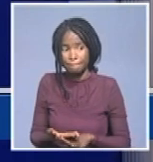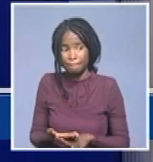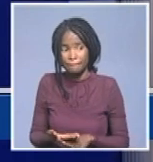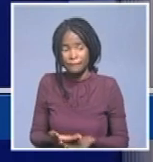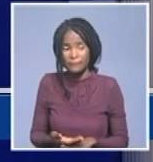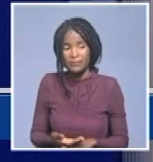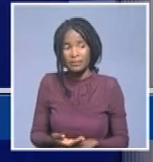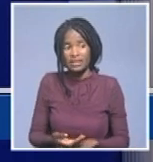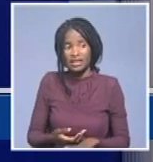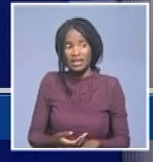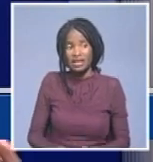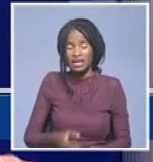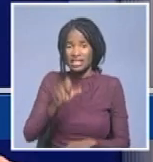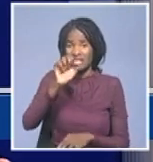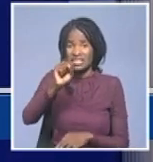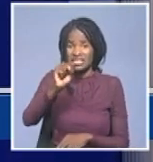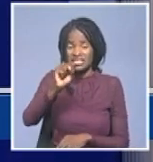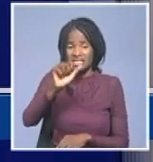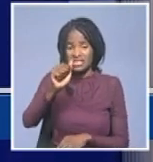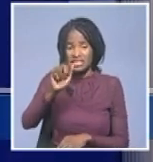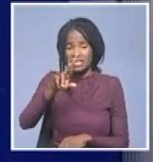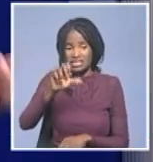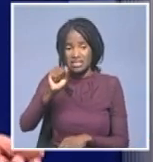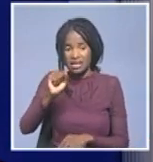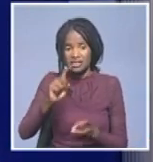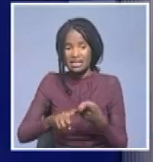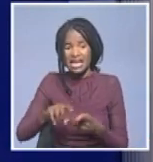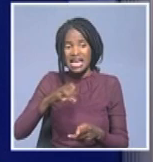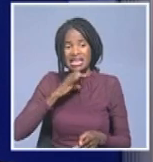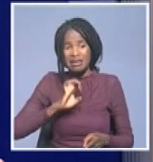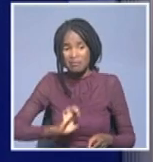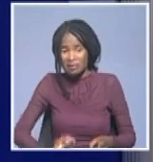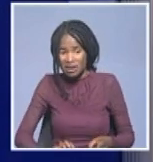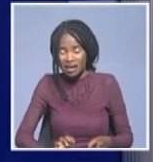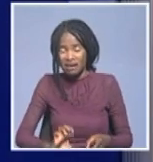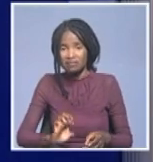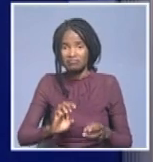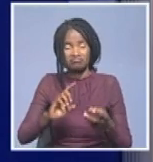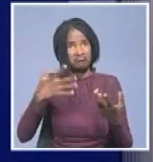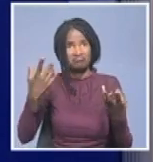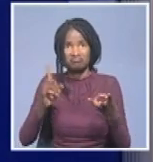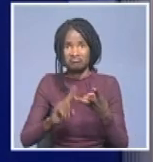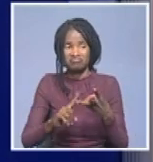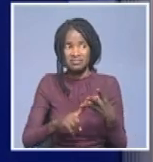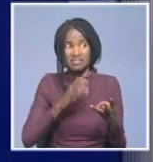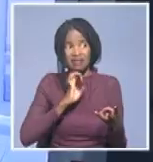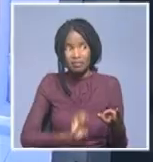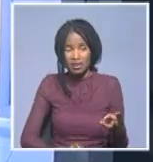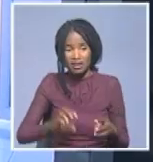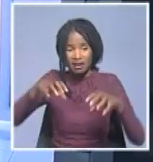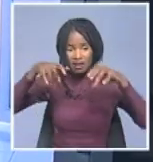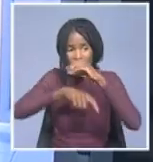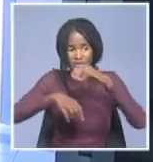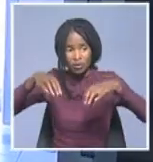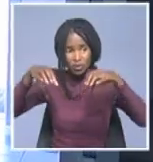acute respiratory syndrome, SARS. Mm-hmm. There have been Ebola in West Africa. There have been Ebola also in the DRC.